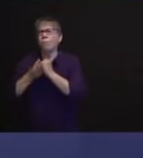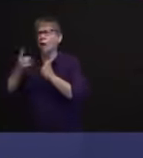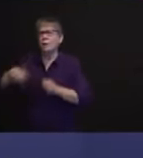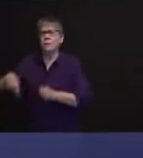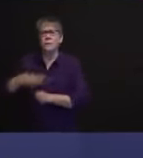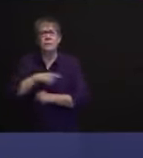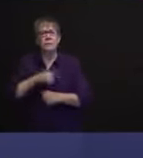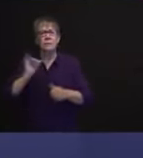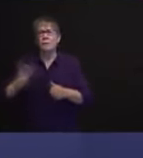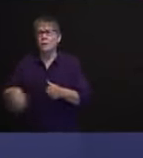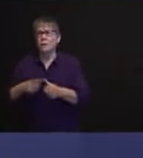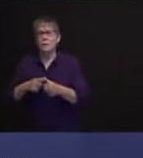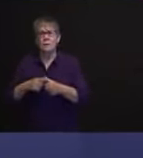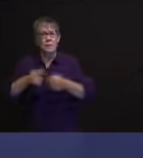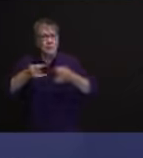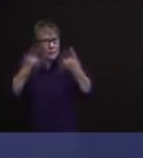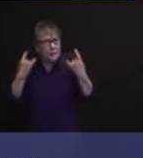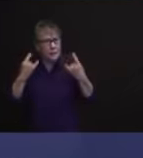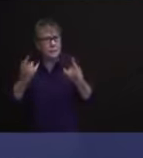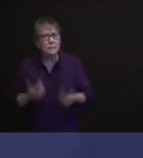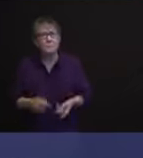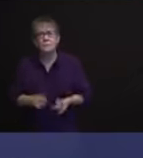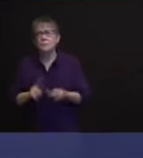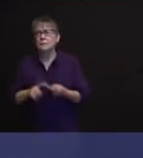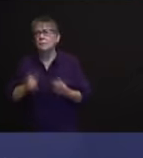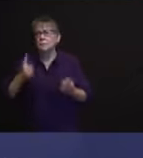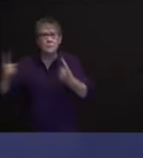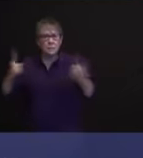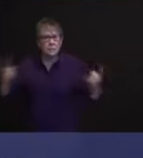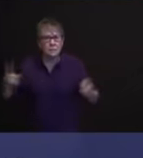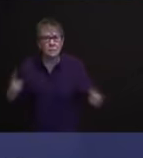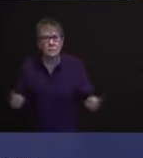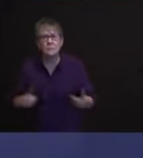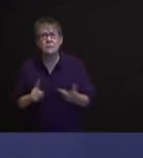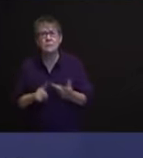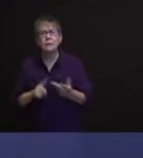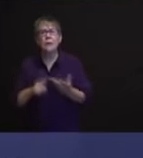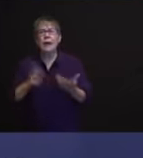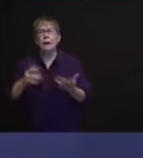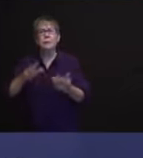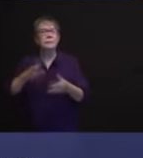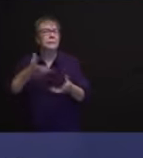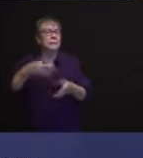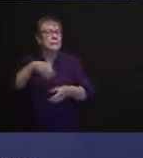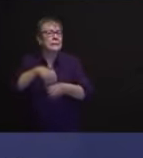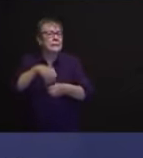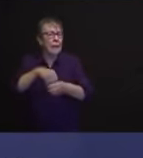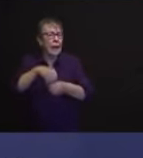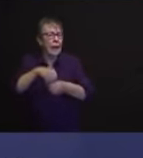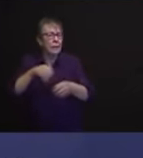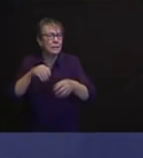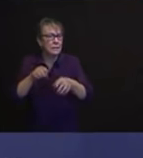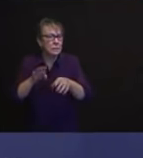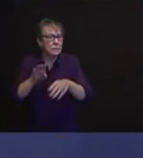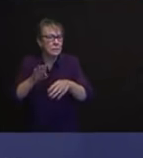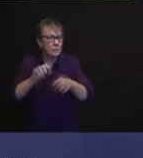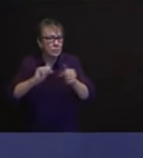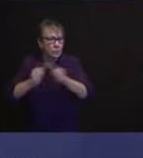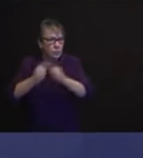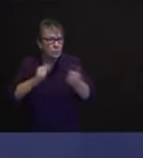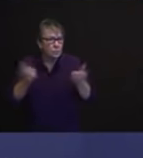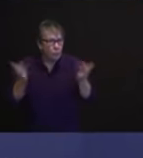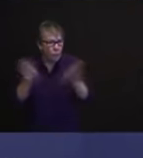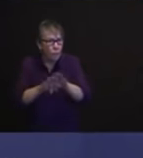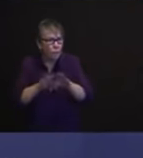to closing down sports for a hiatus for a short period of time. All those sorts of things help as well. So that's